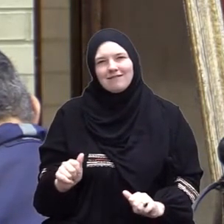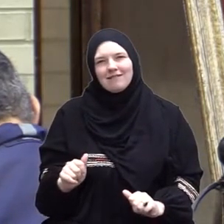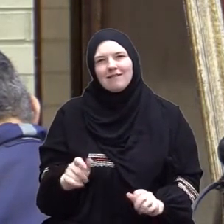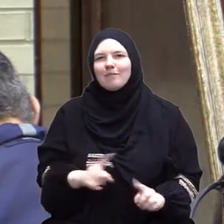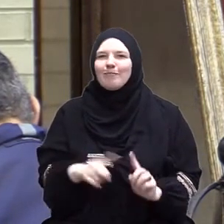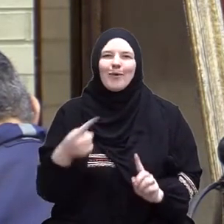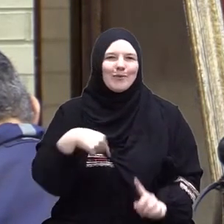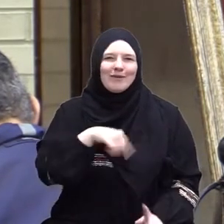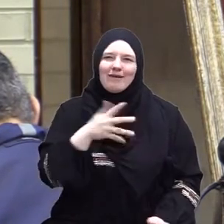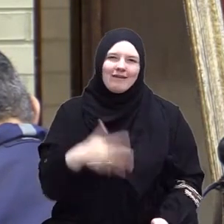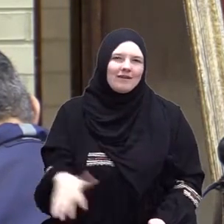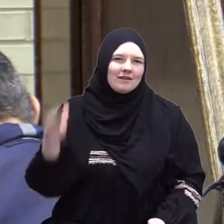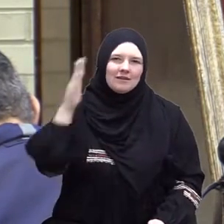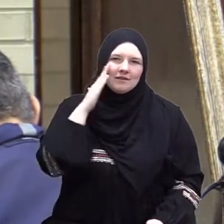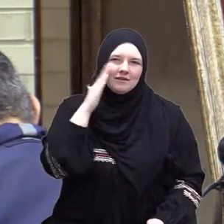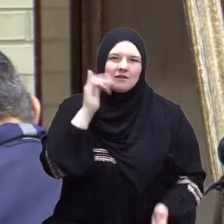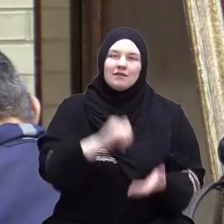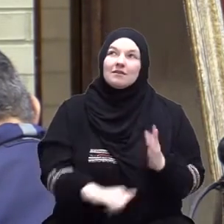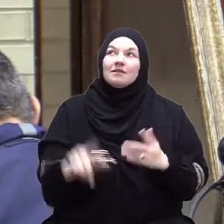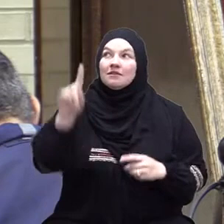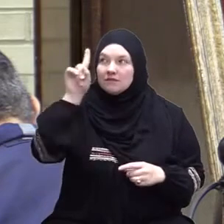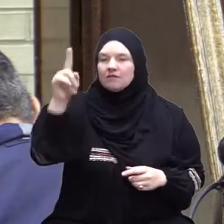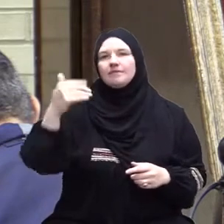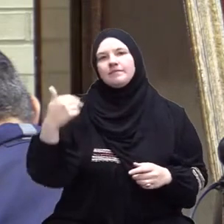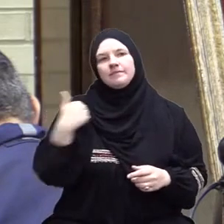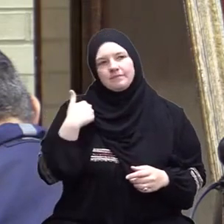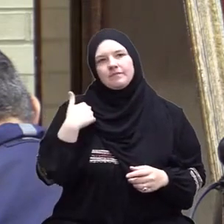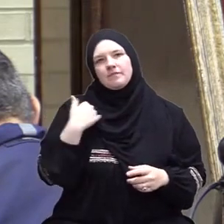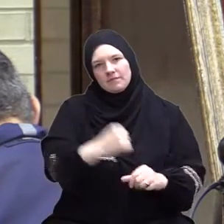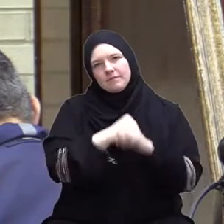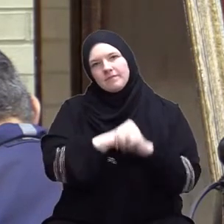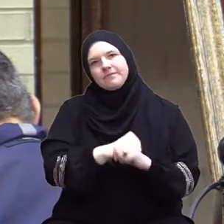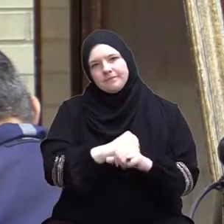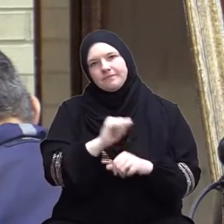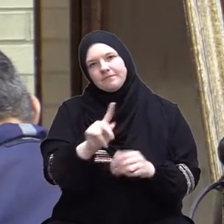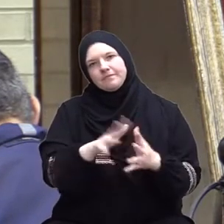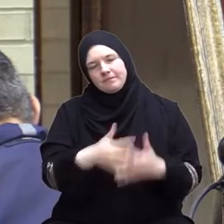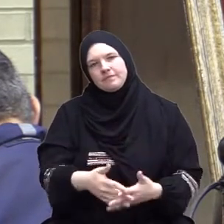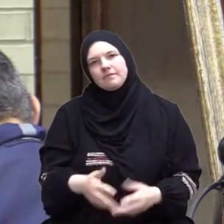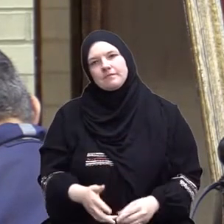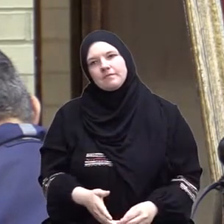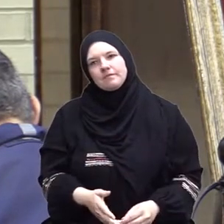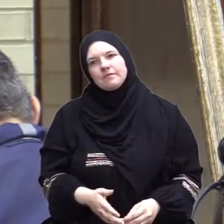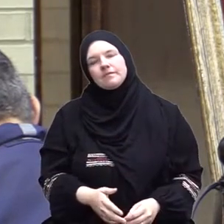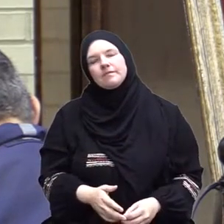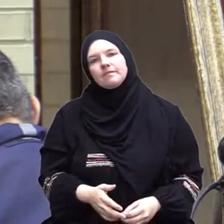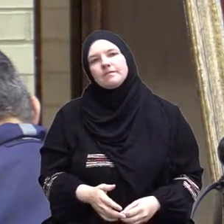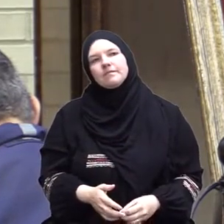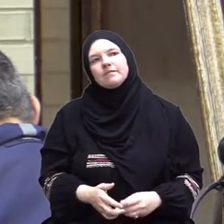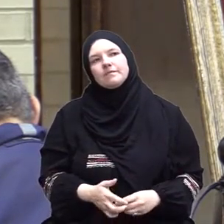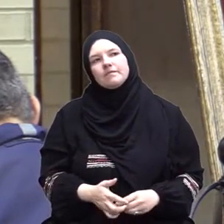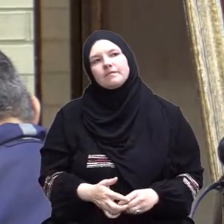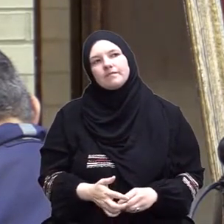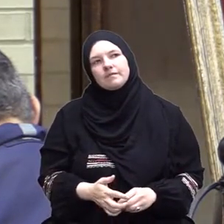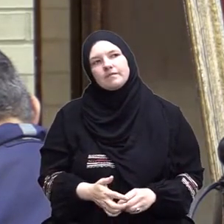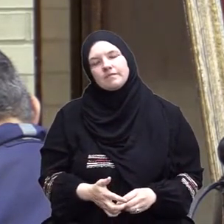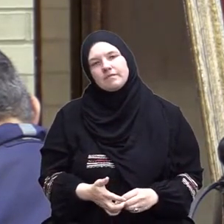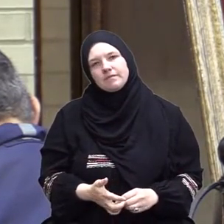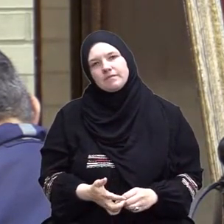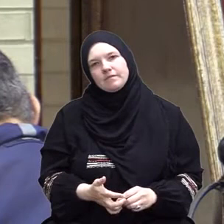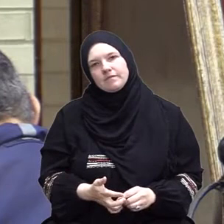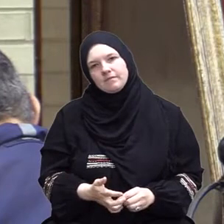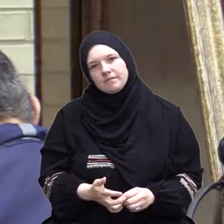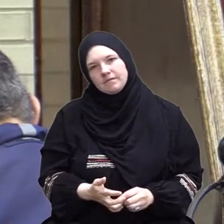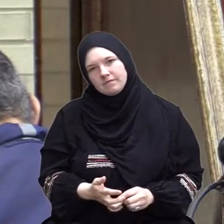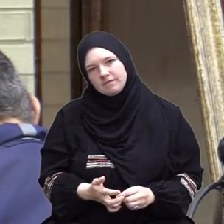But we know that Allah has protected the Quran as He has protected the Prophet sallallahu alaihi